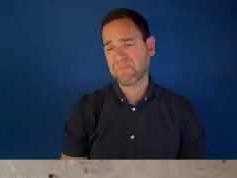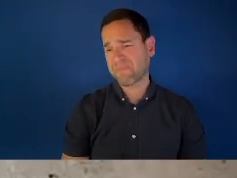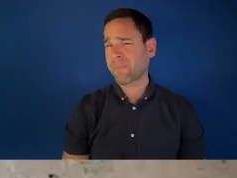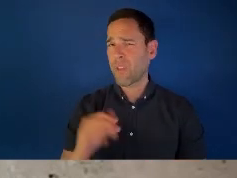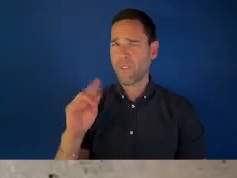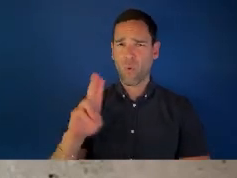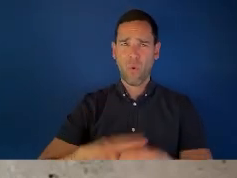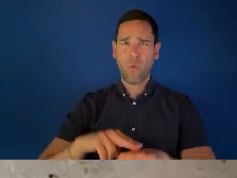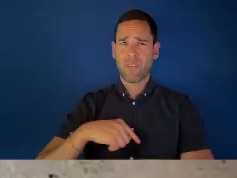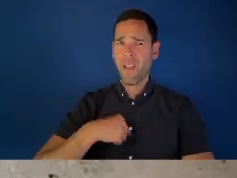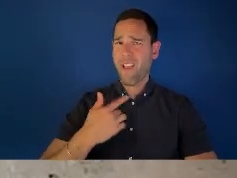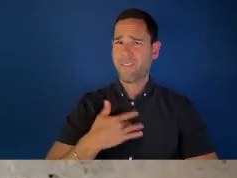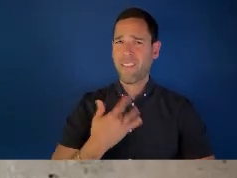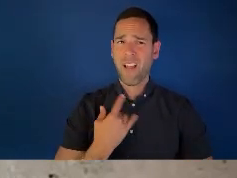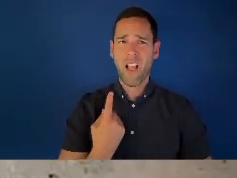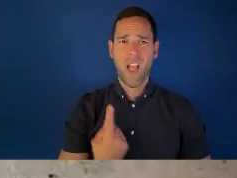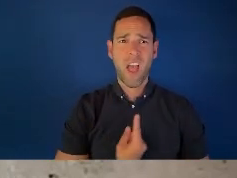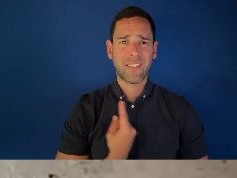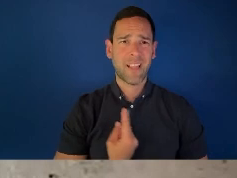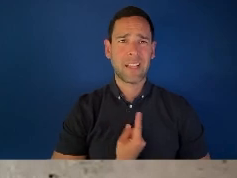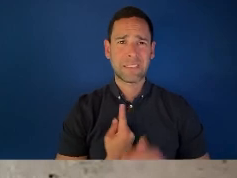your class.